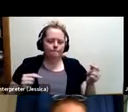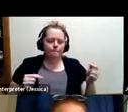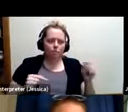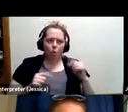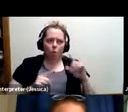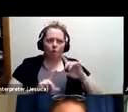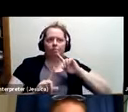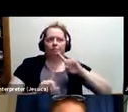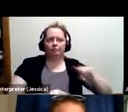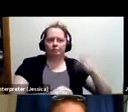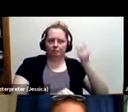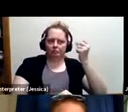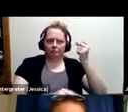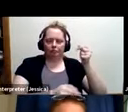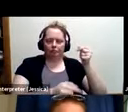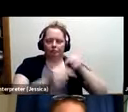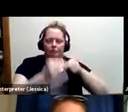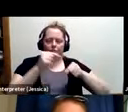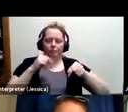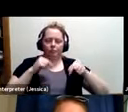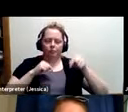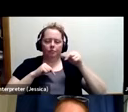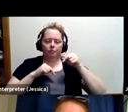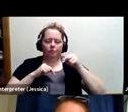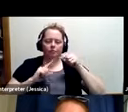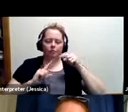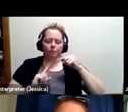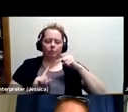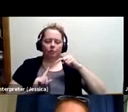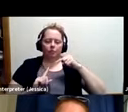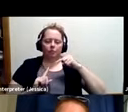partners. Just briefly,